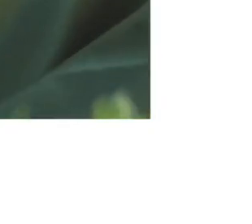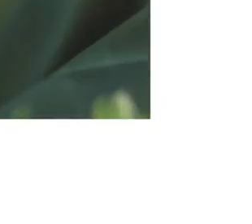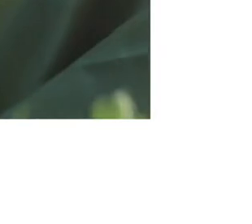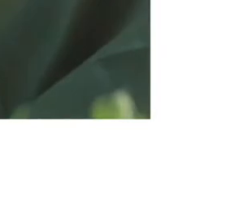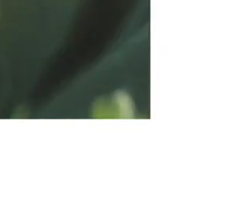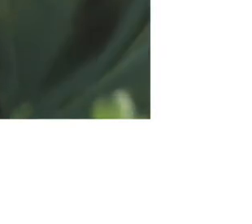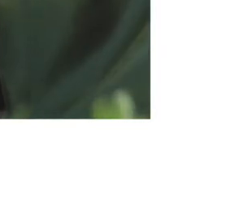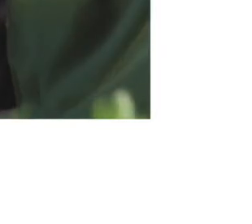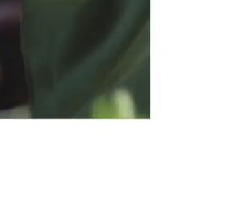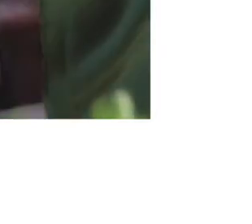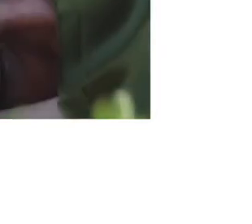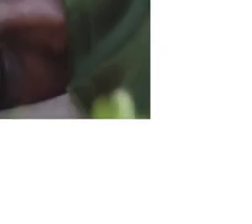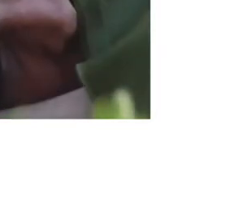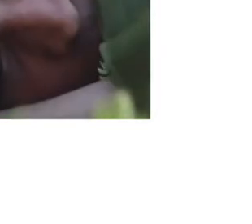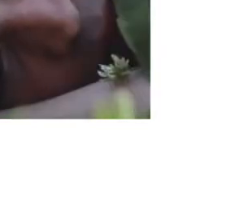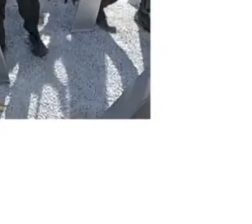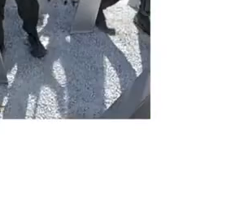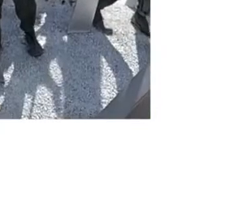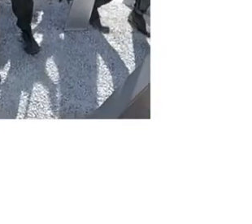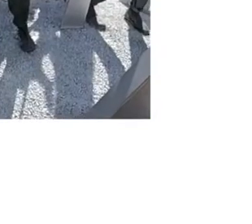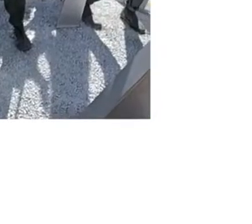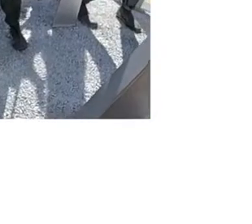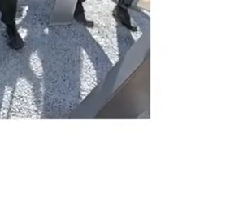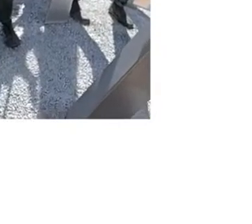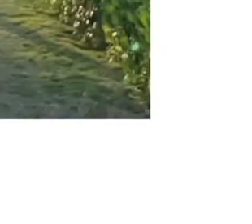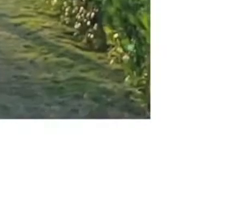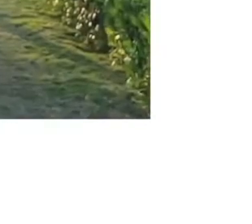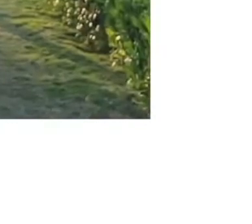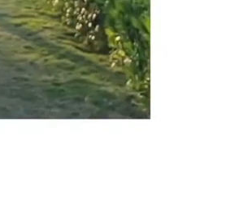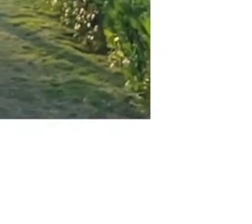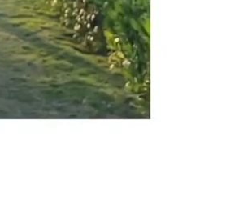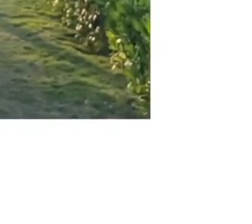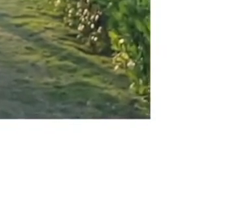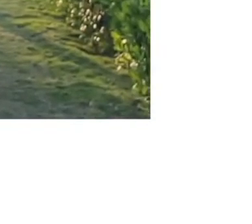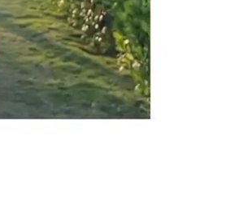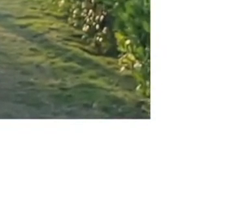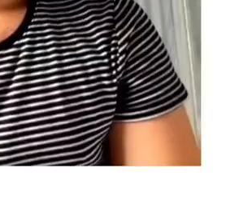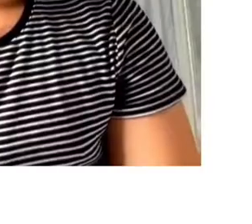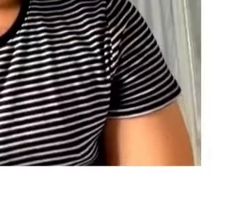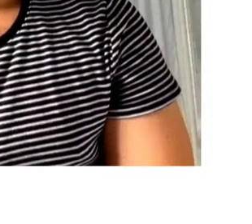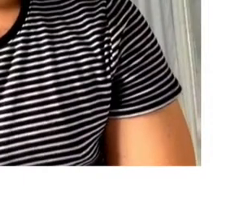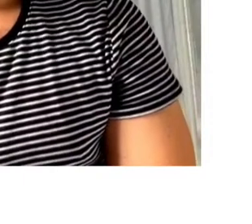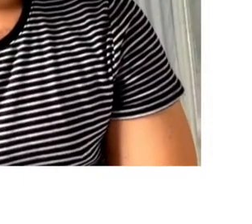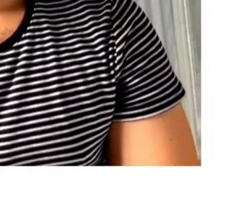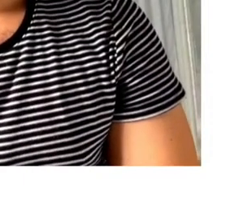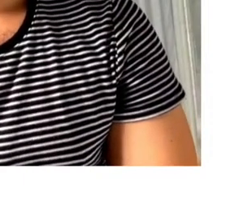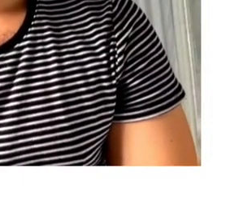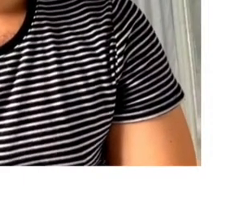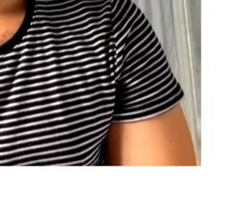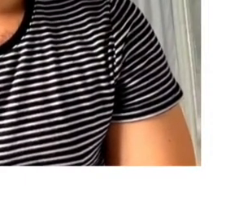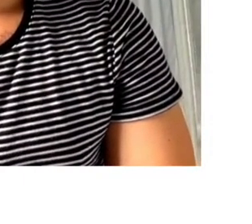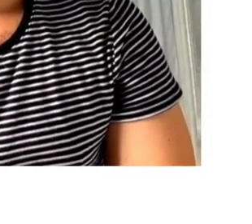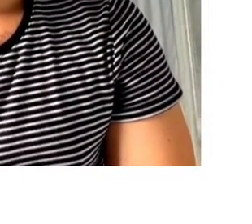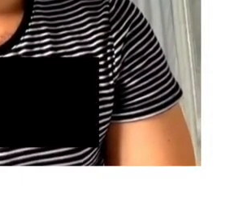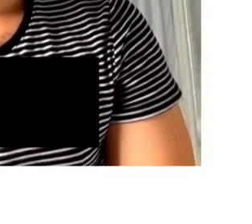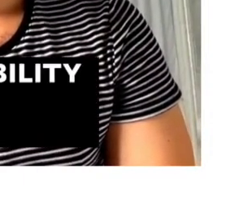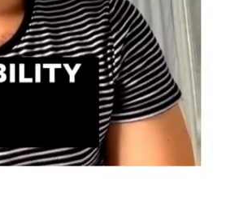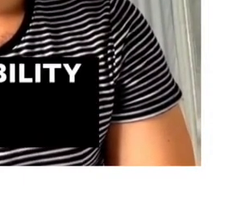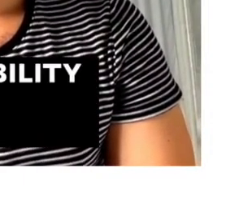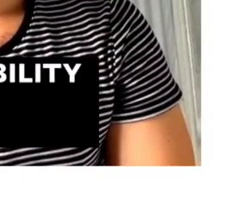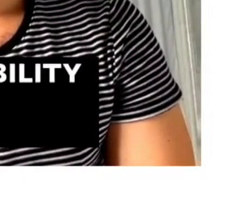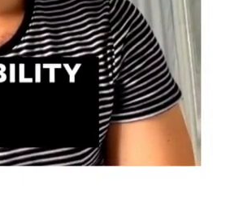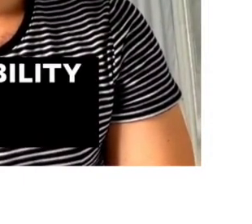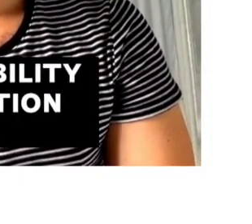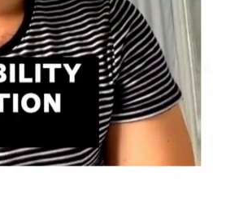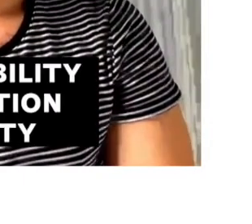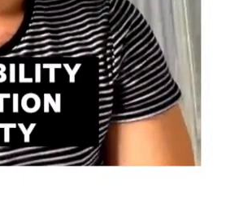awareness about substance use in Latinx queer communities. As someone who struggles with substance use, I know